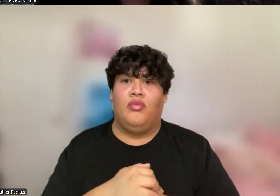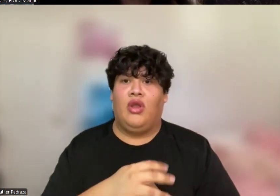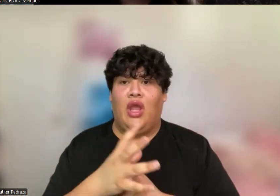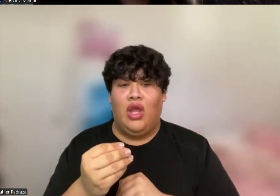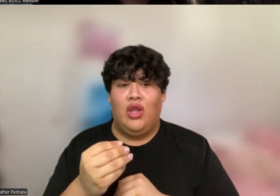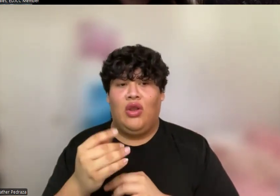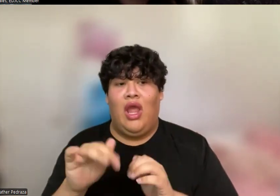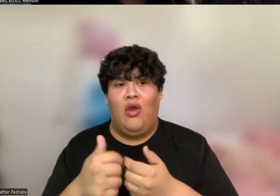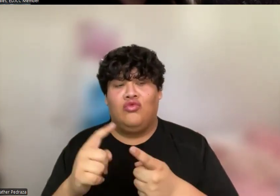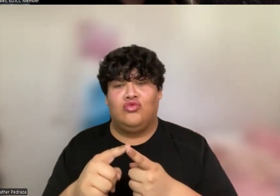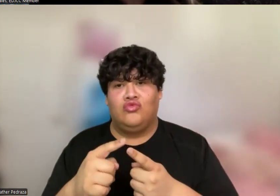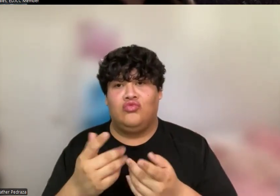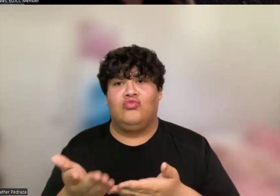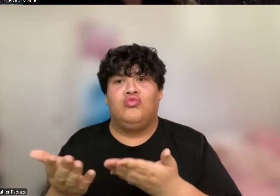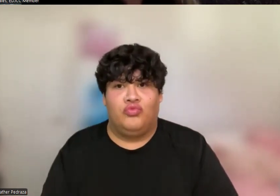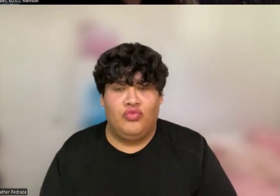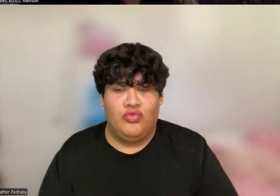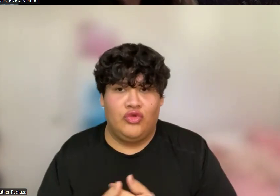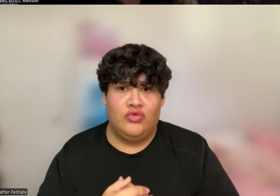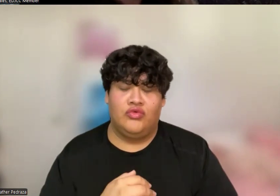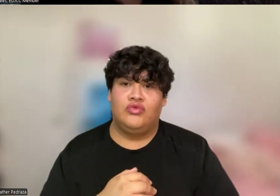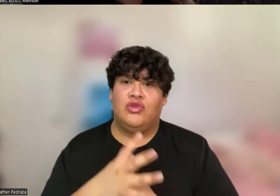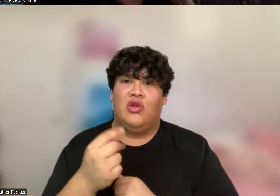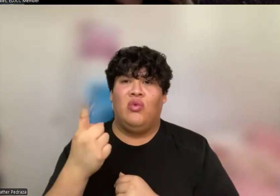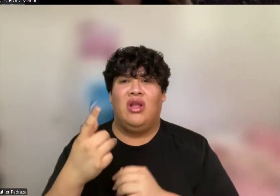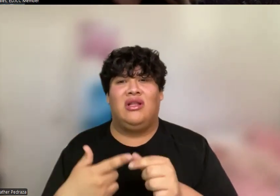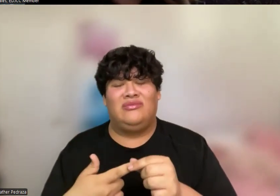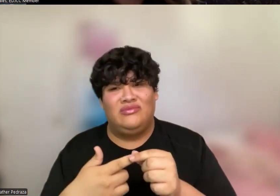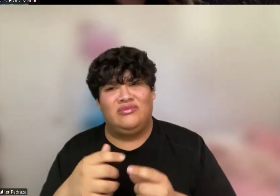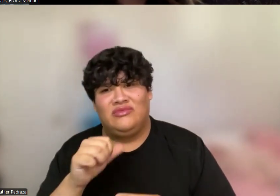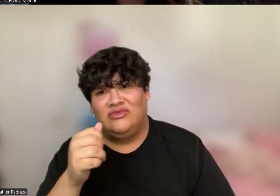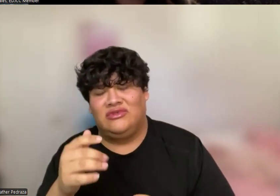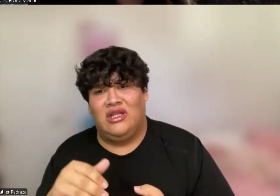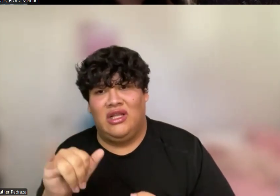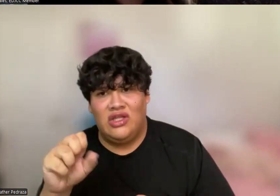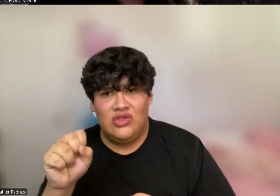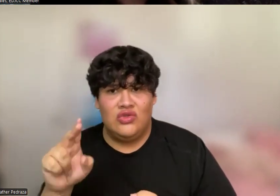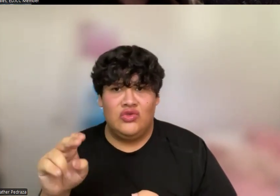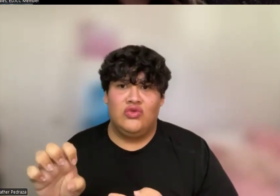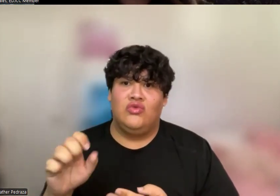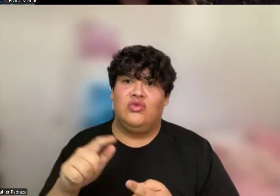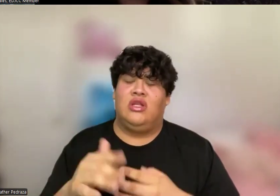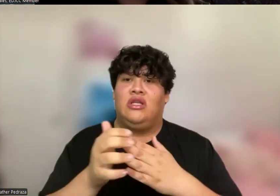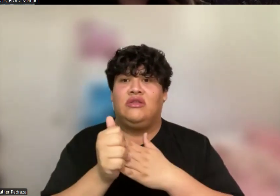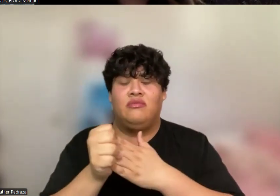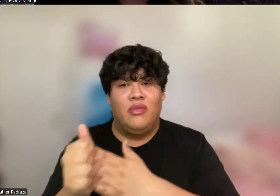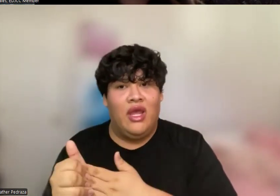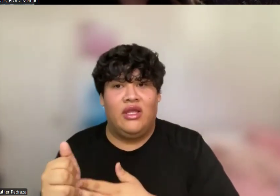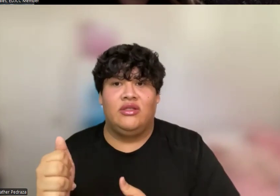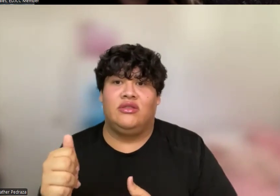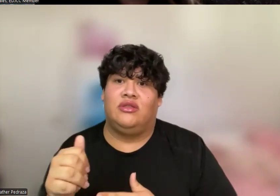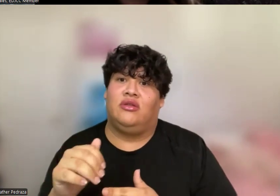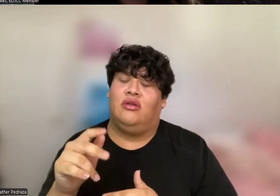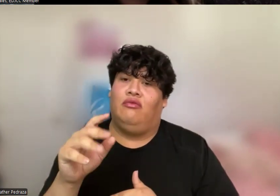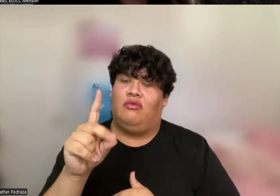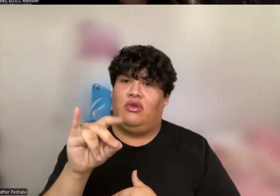approaches. And one emerging issue that is a concern is with the expansion of the definition of grave